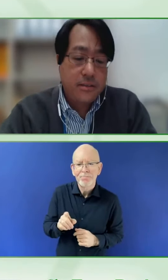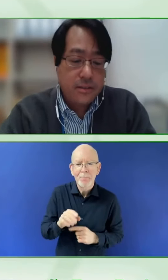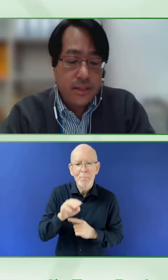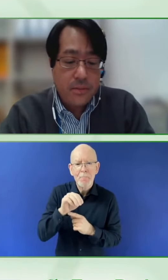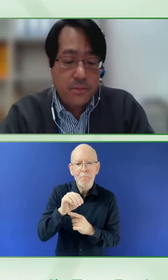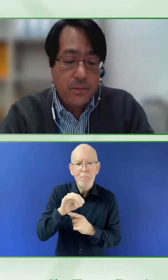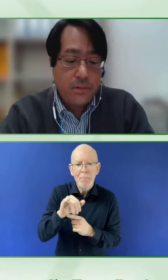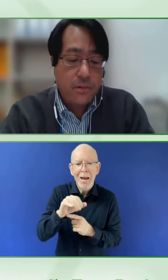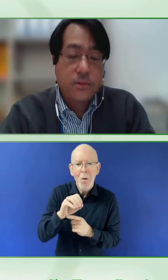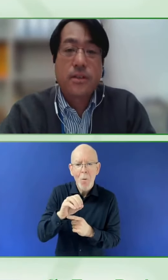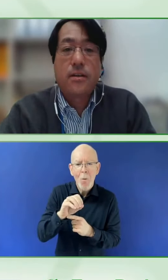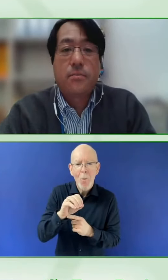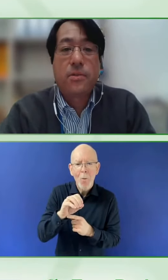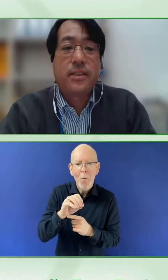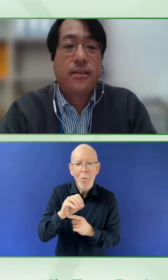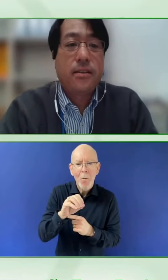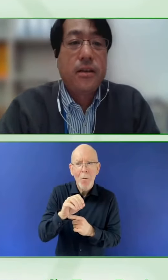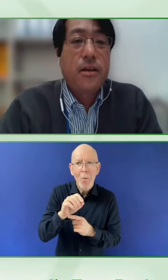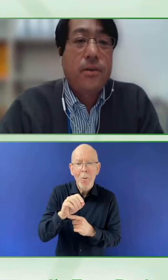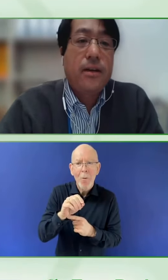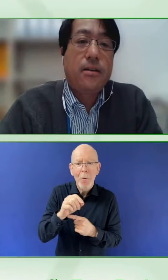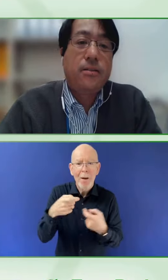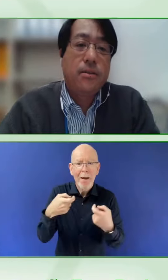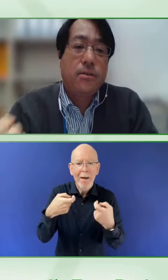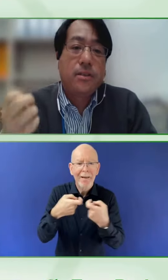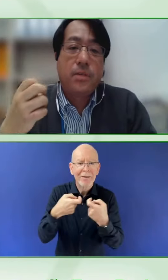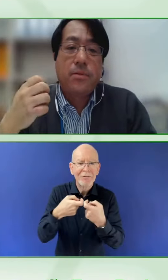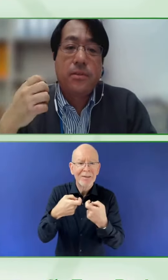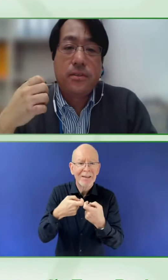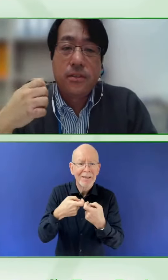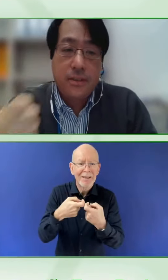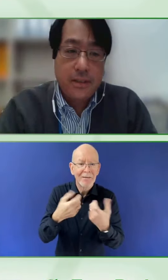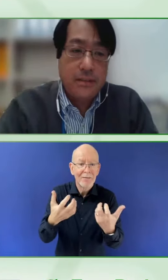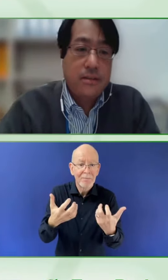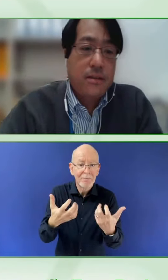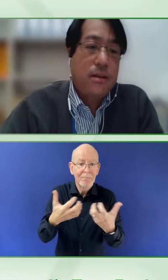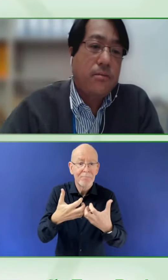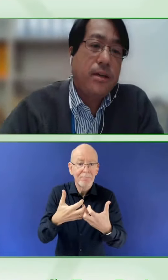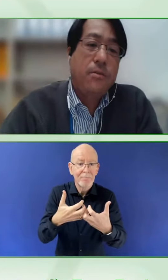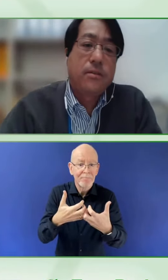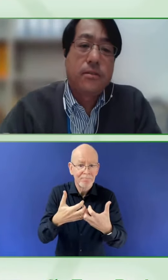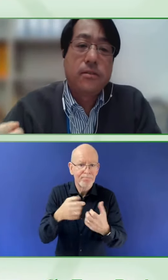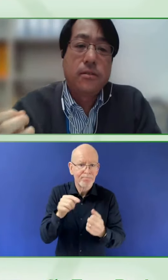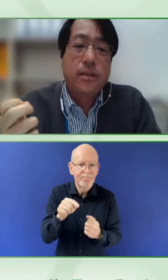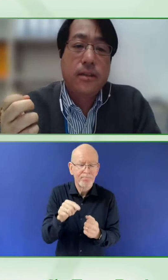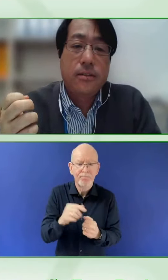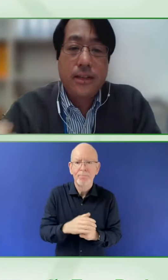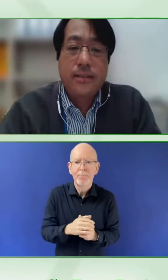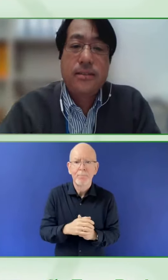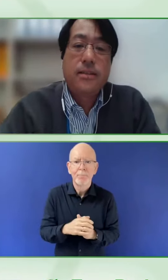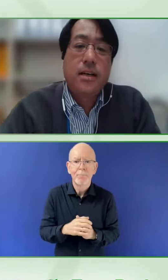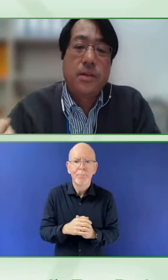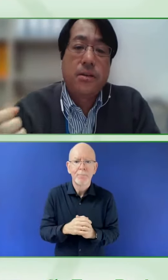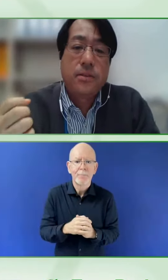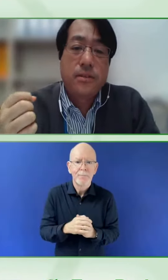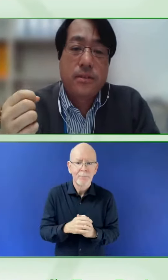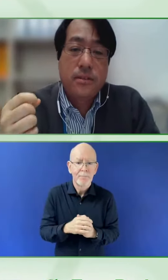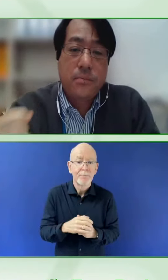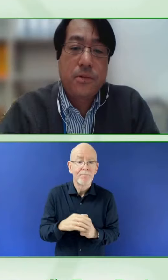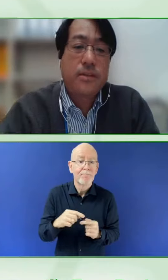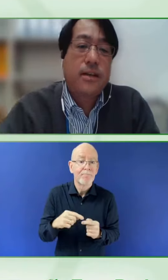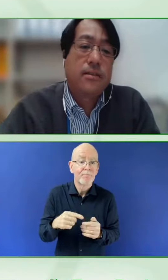The next step for the project, we are looking for the people to join us. We want to increase the number